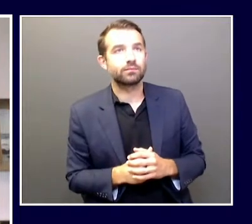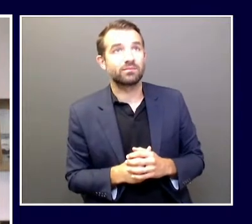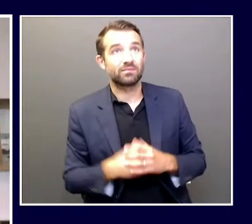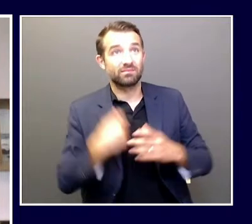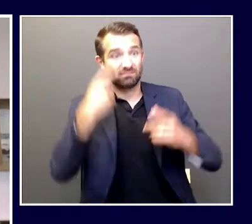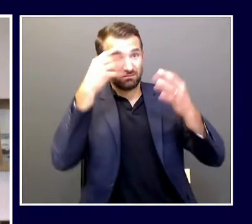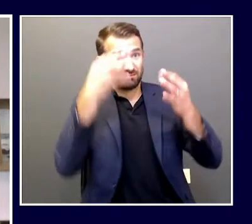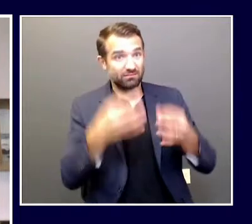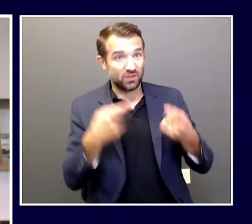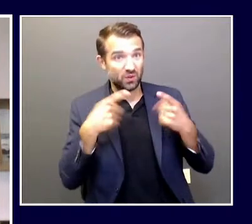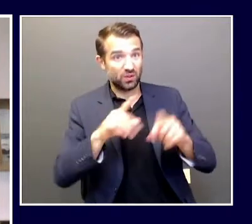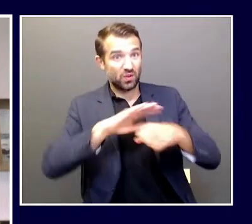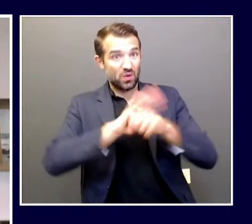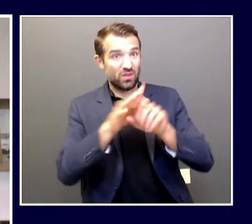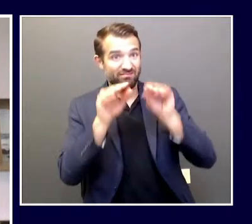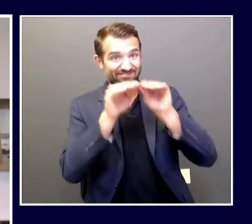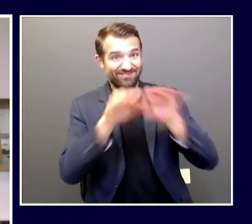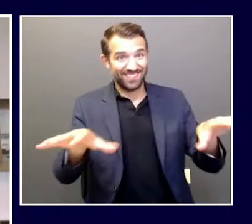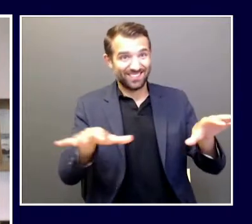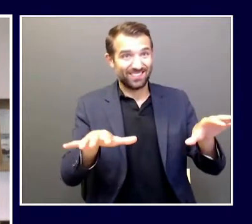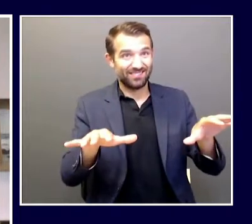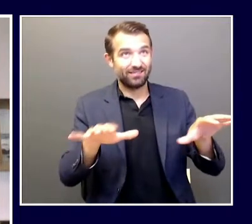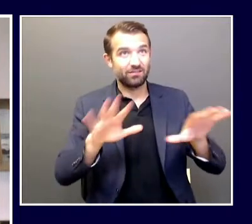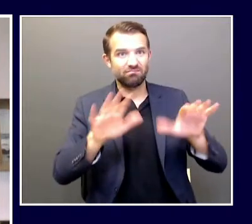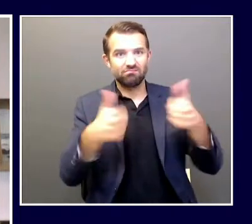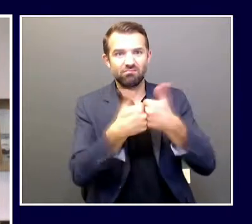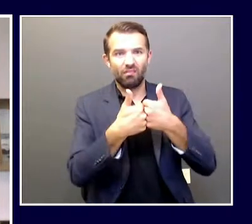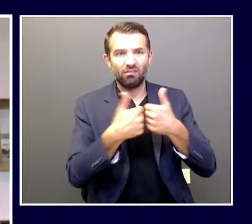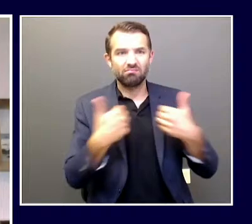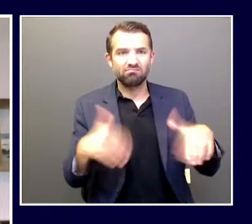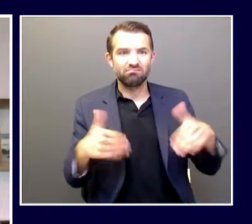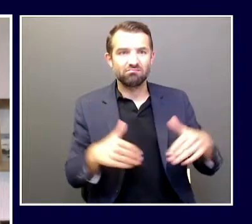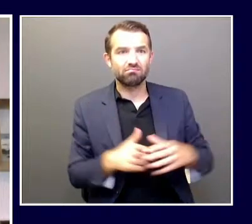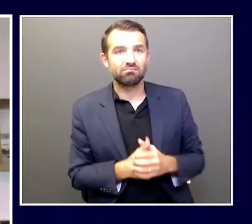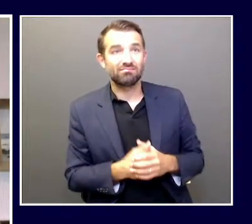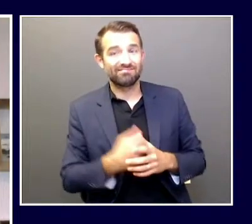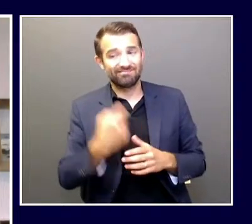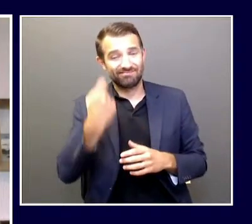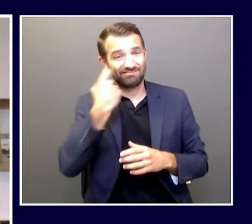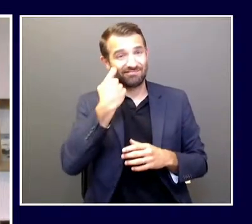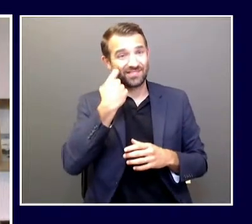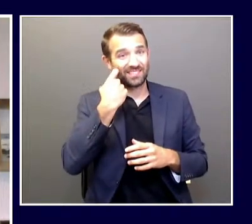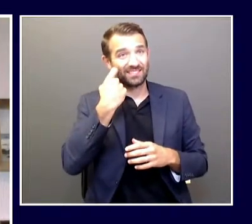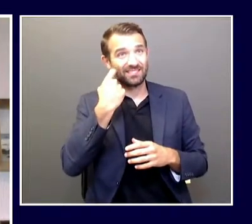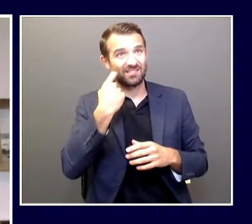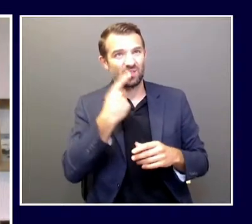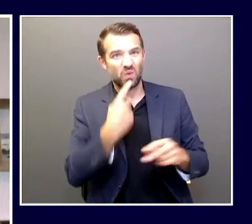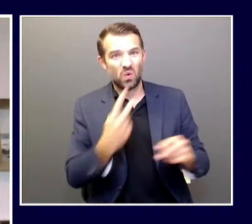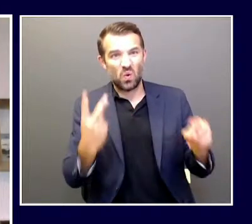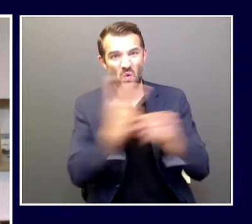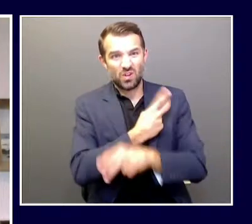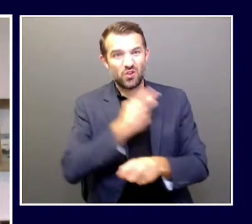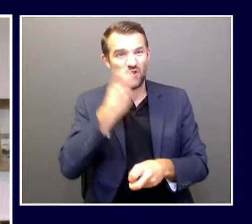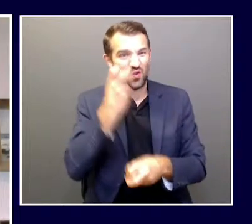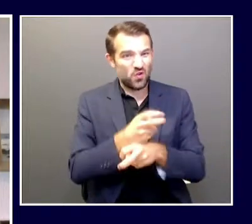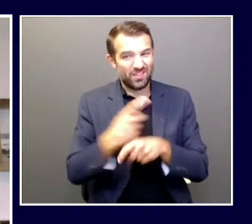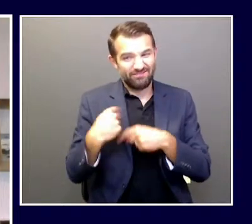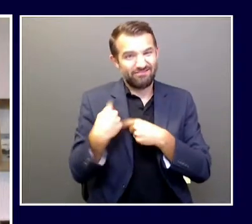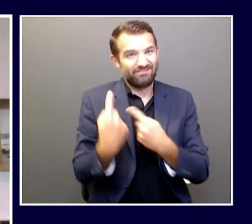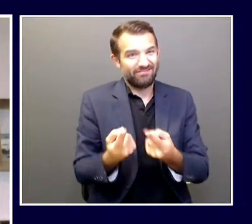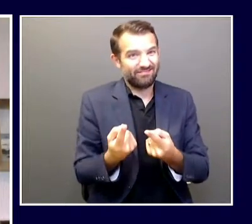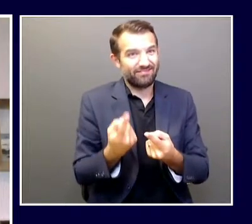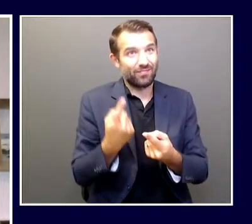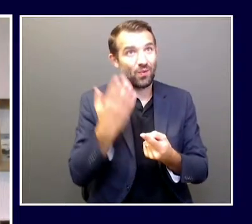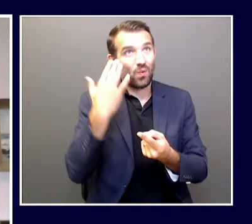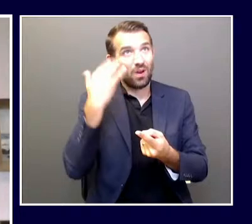baseline. And more recently, I feel like it's been made harder by the widespread mis- and disinformation that's out